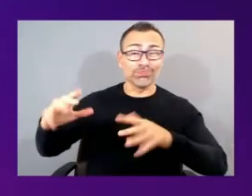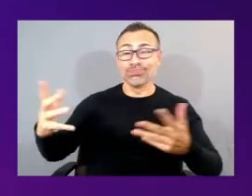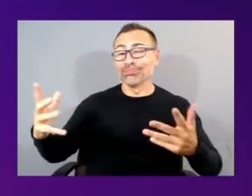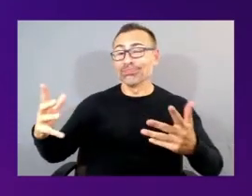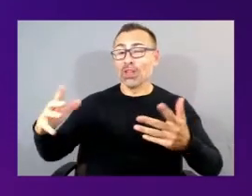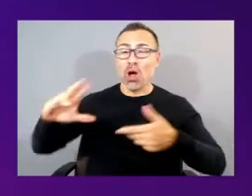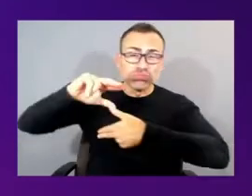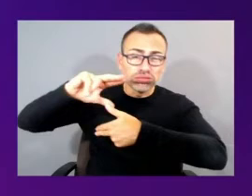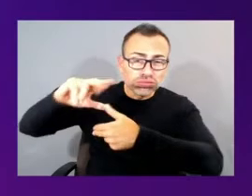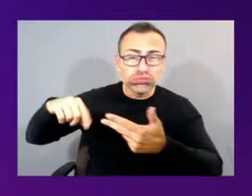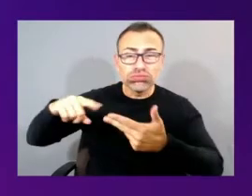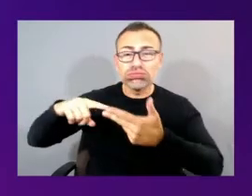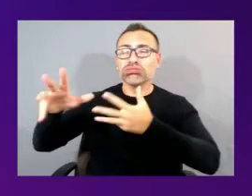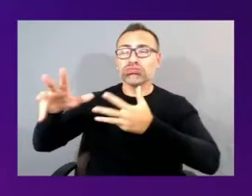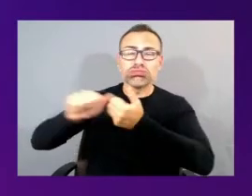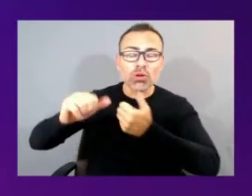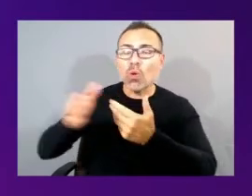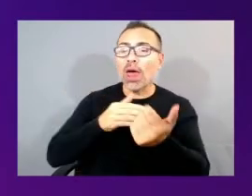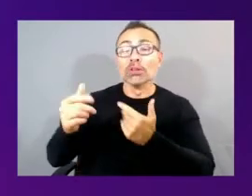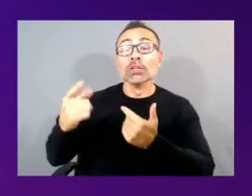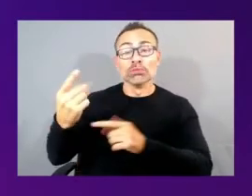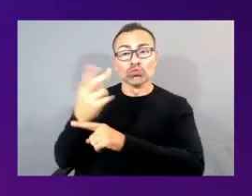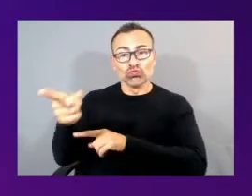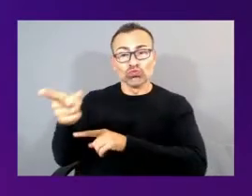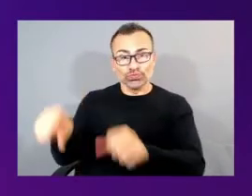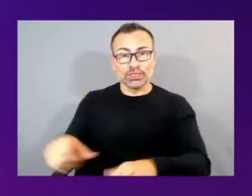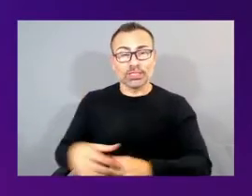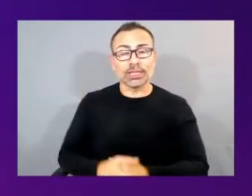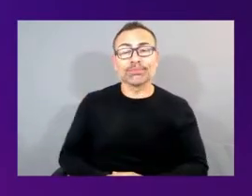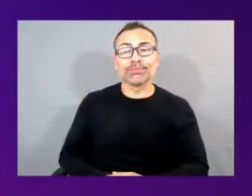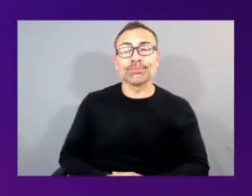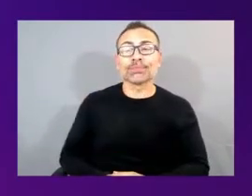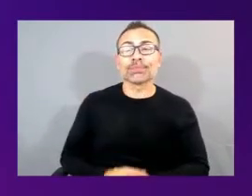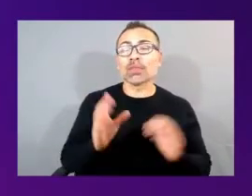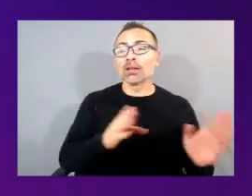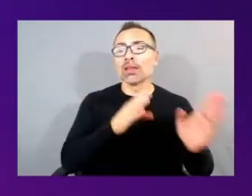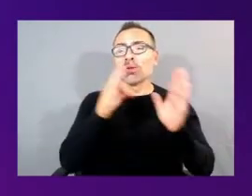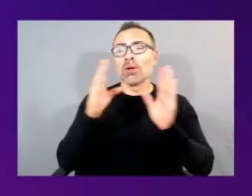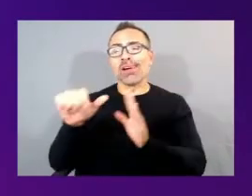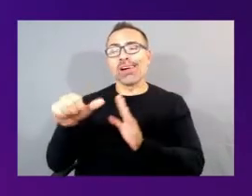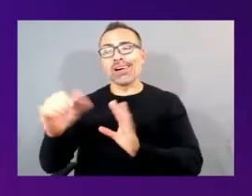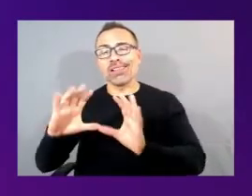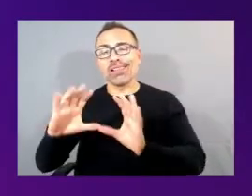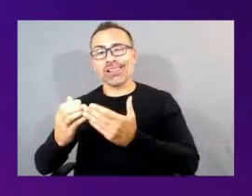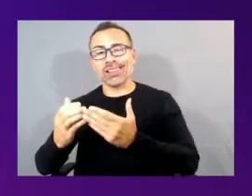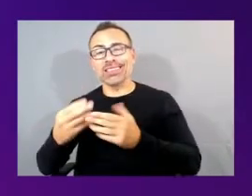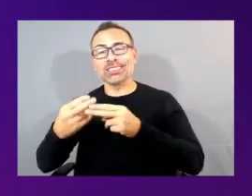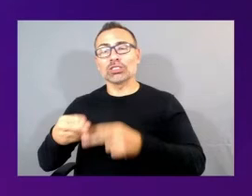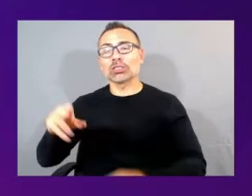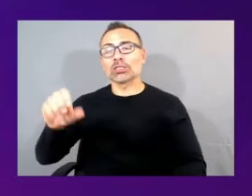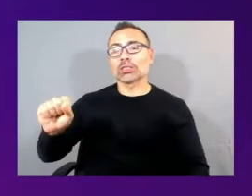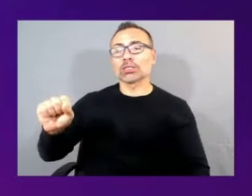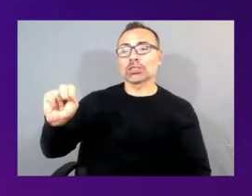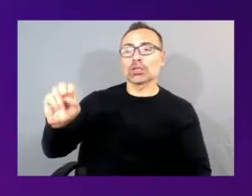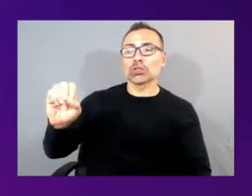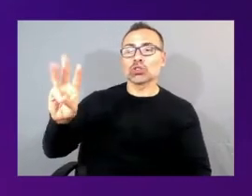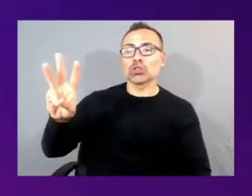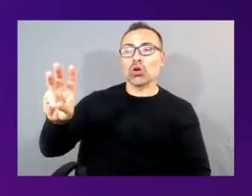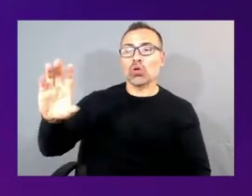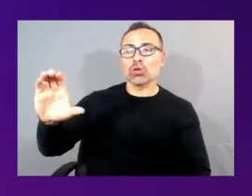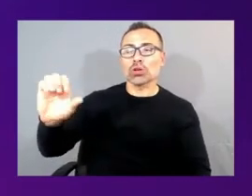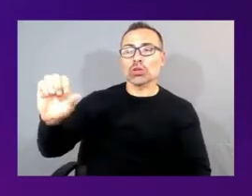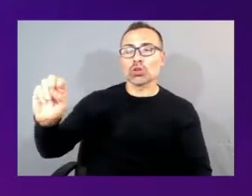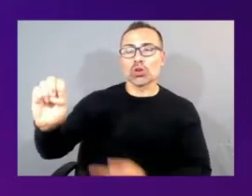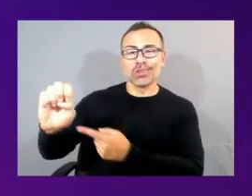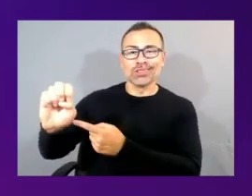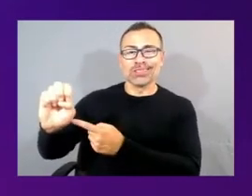have another class of products, which is a Snow Cone. This is a smaller cousin. It's a backpack carryable, 5 pounds device. It's built